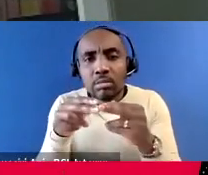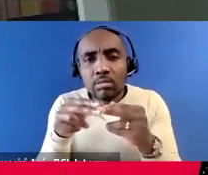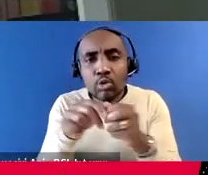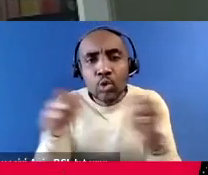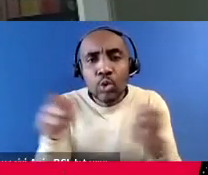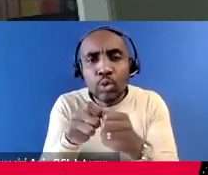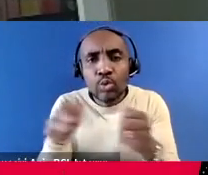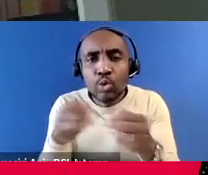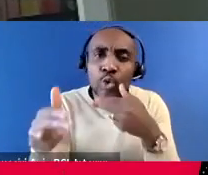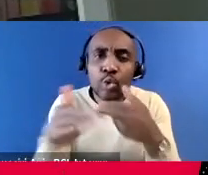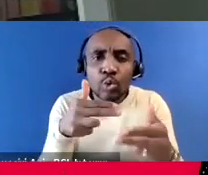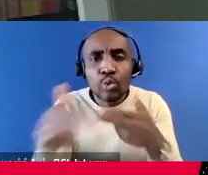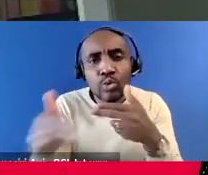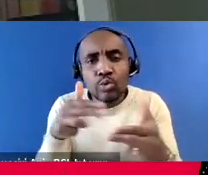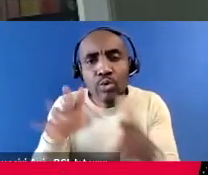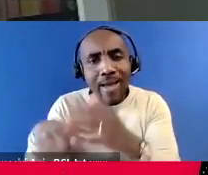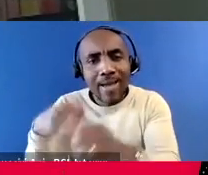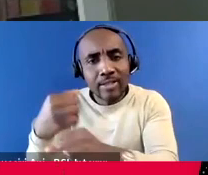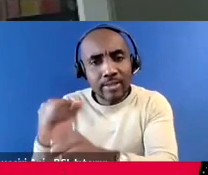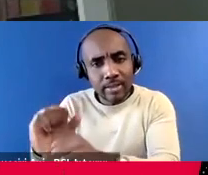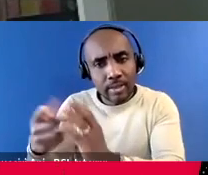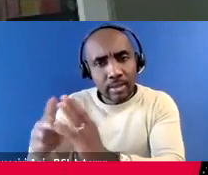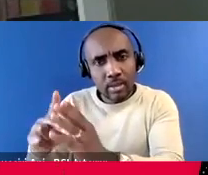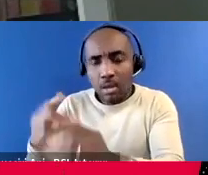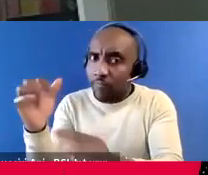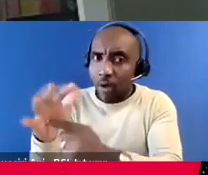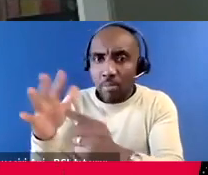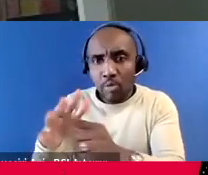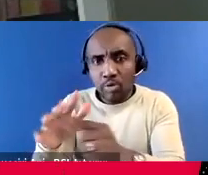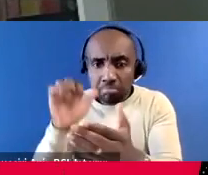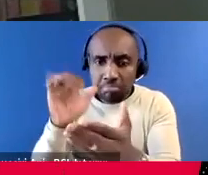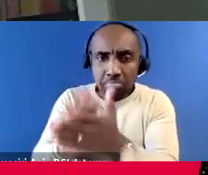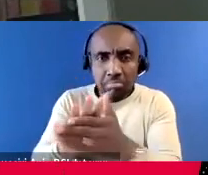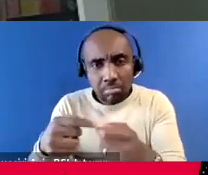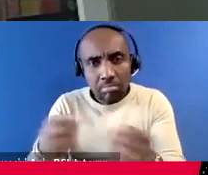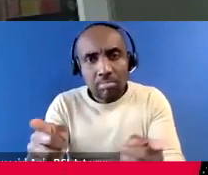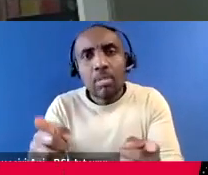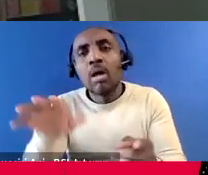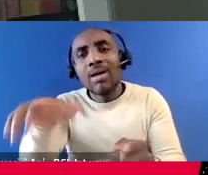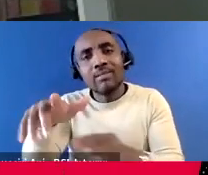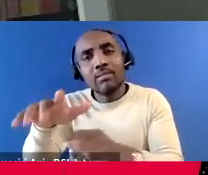That's all from me. Thank you, and also thank you for having me. Well.